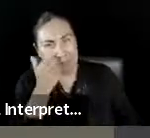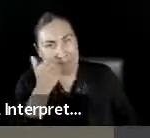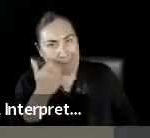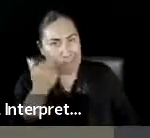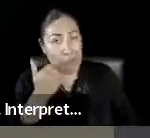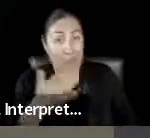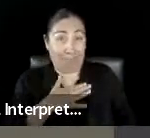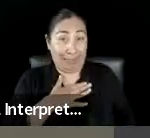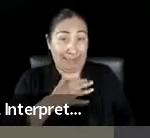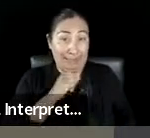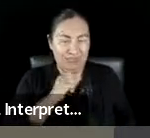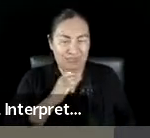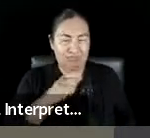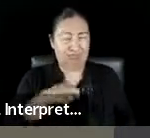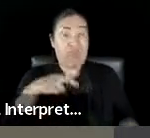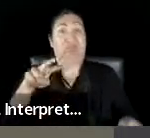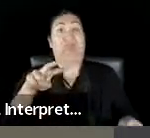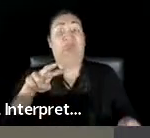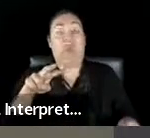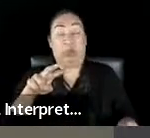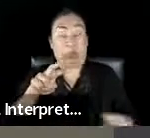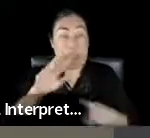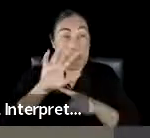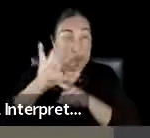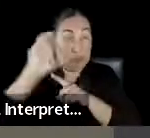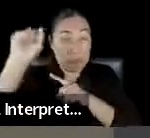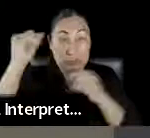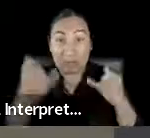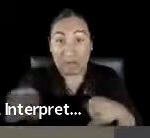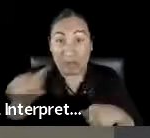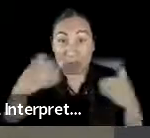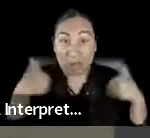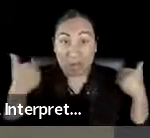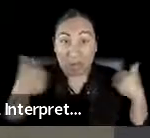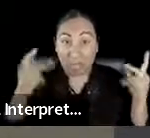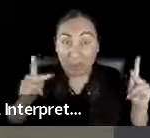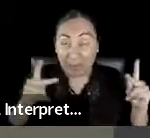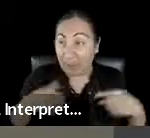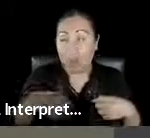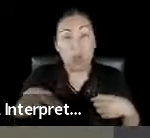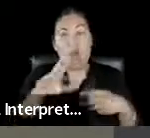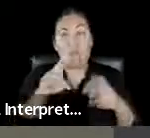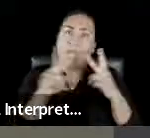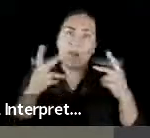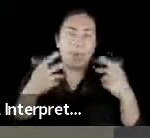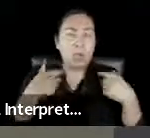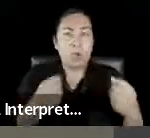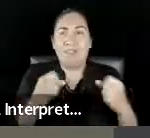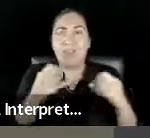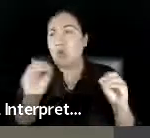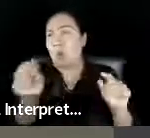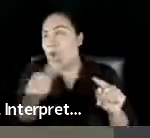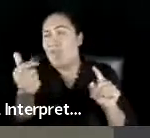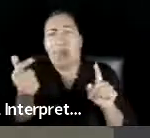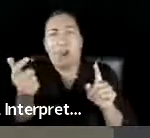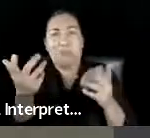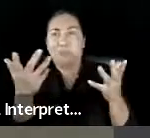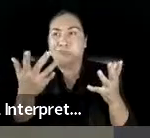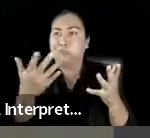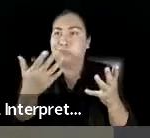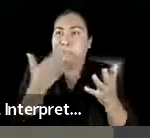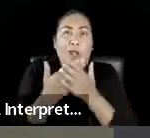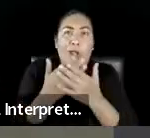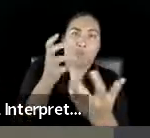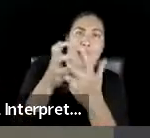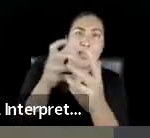And it's so brave. It's truly, there's no other word for it. It's so brave